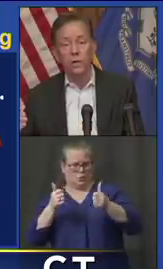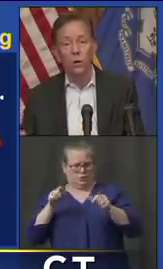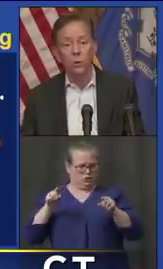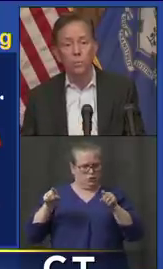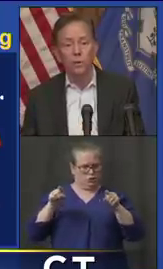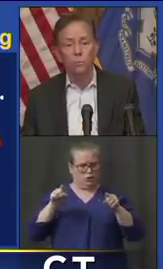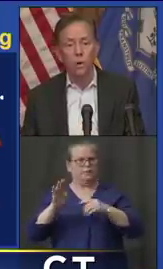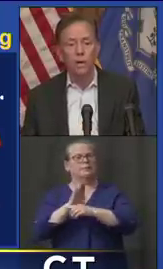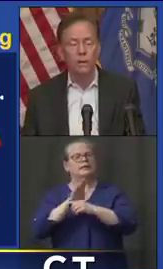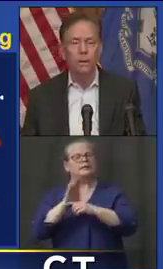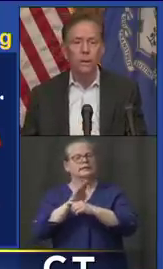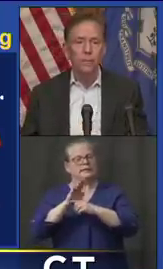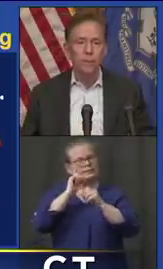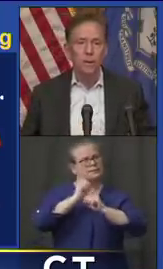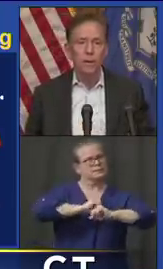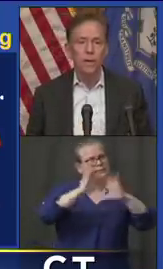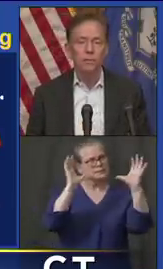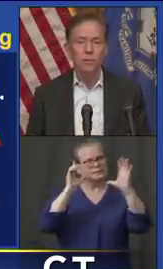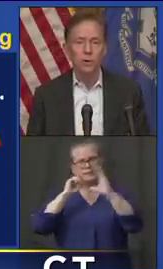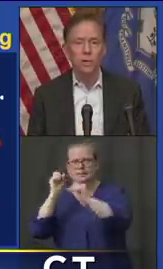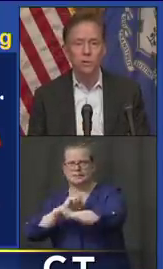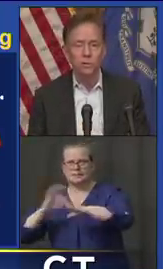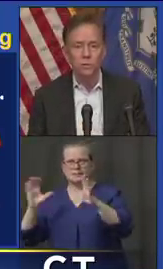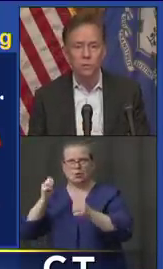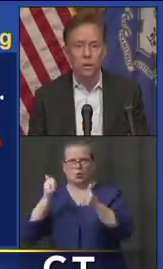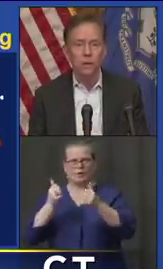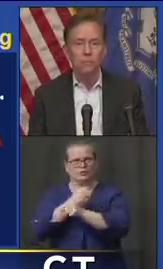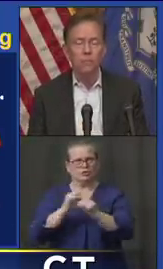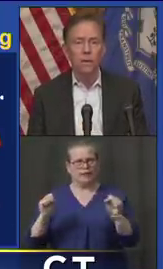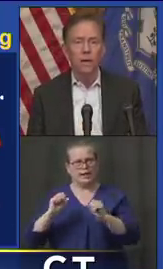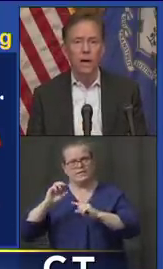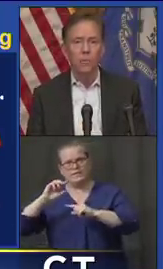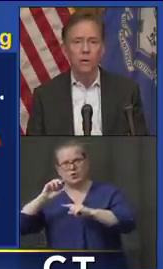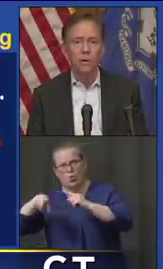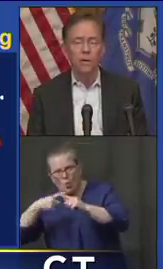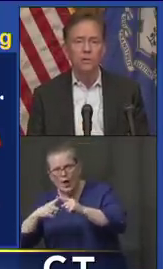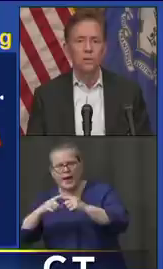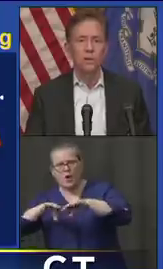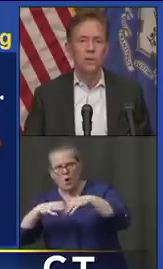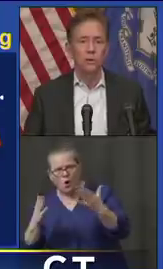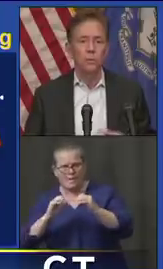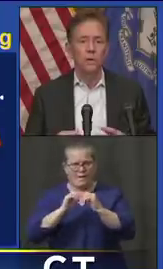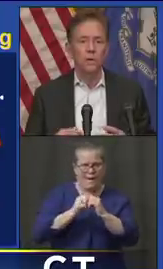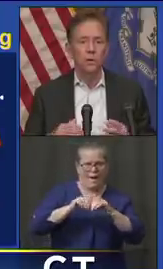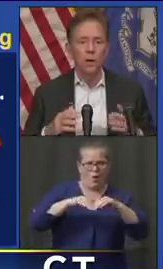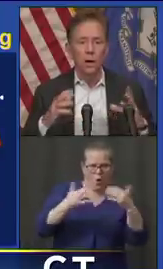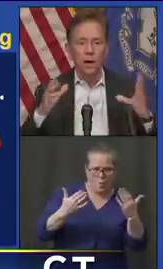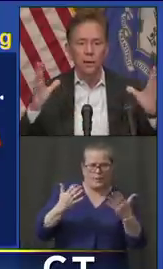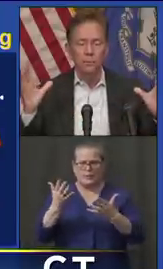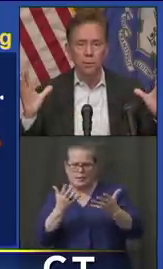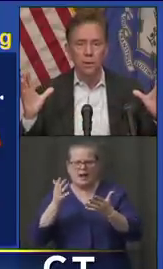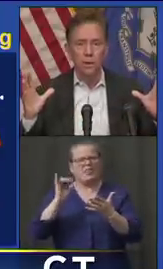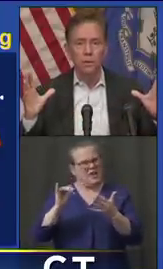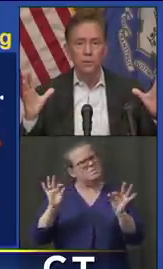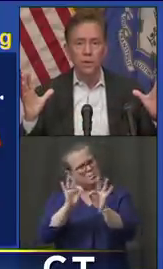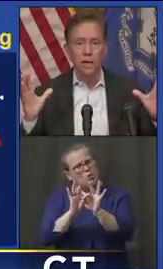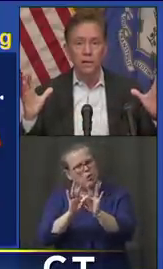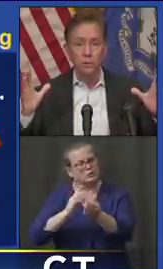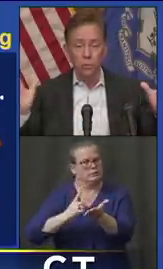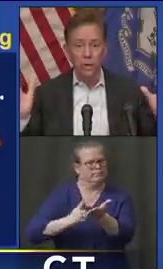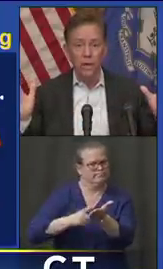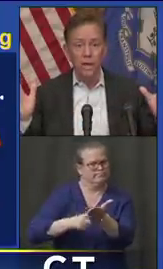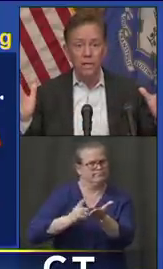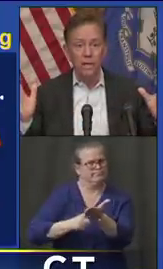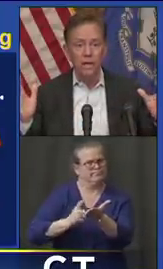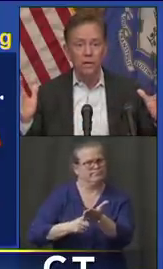we can open when. And I was talking to Albert and Indra a little bit ago. I would put under that